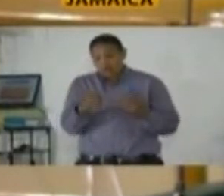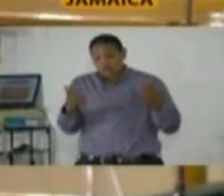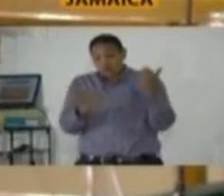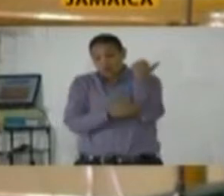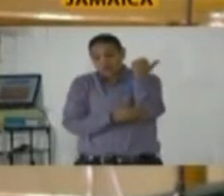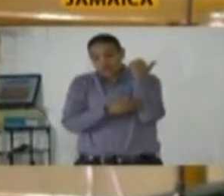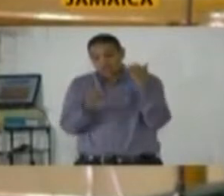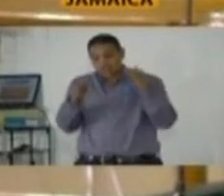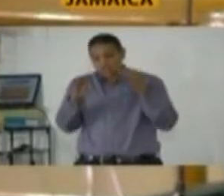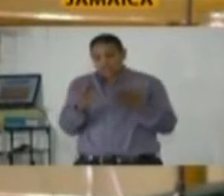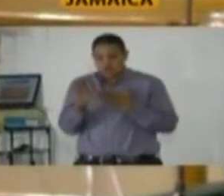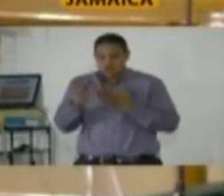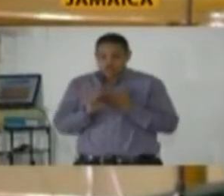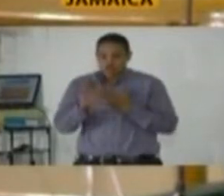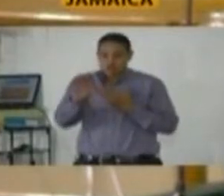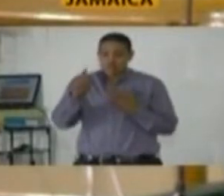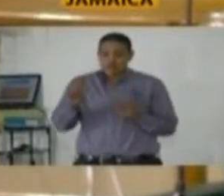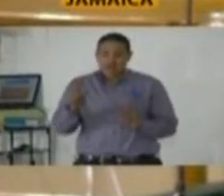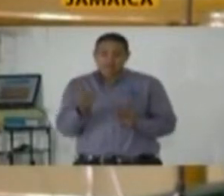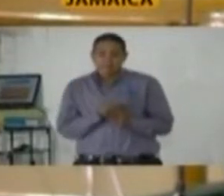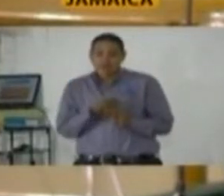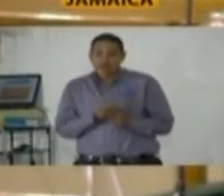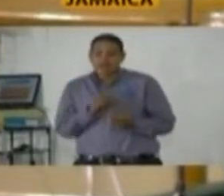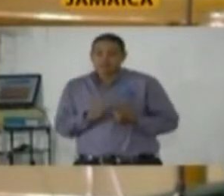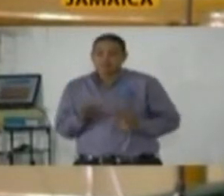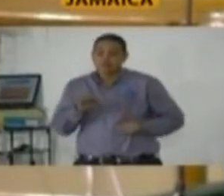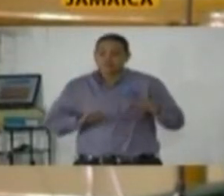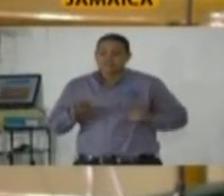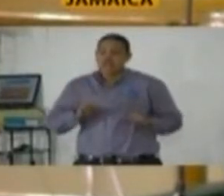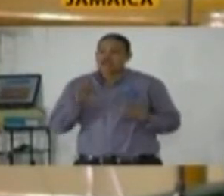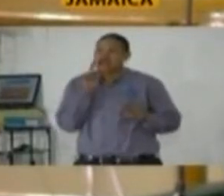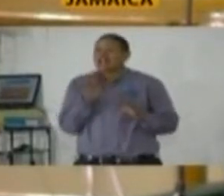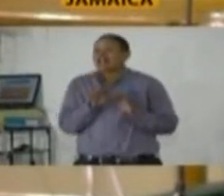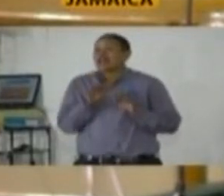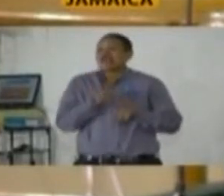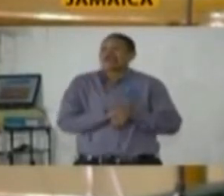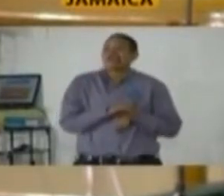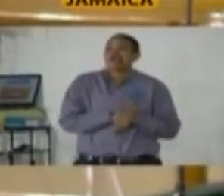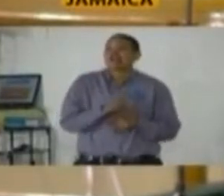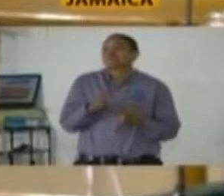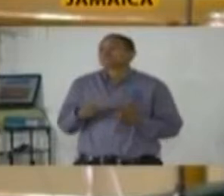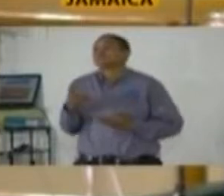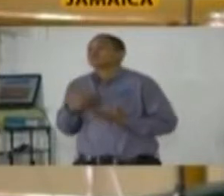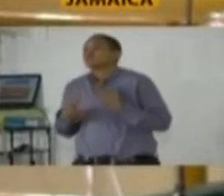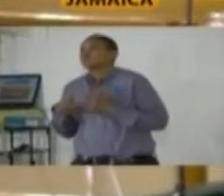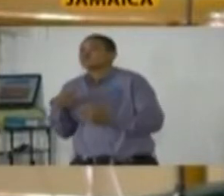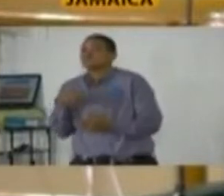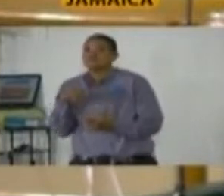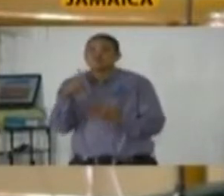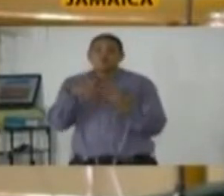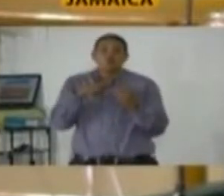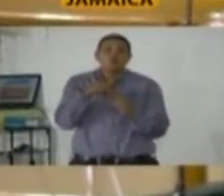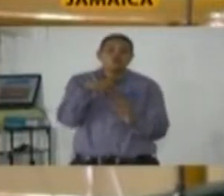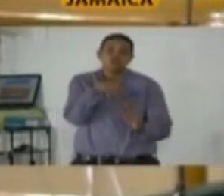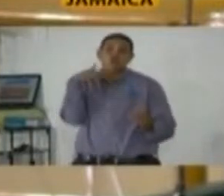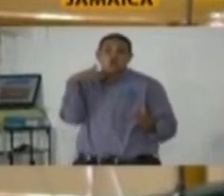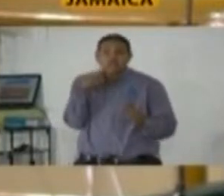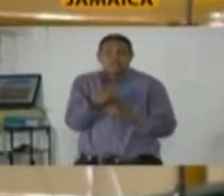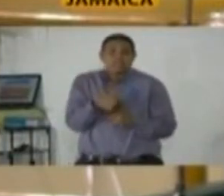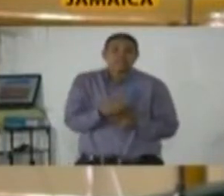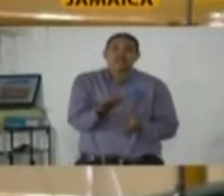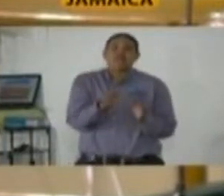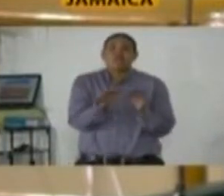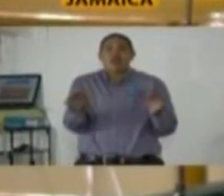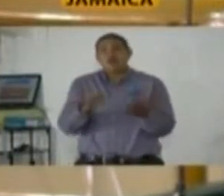standards curriculum: mathematics and science, language arts and social studies, language arts and Spanish, music, visual arts